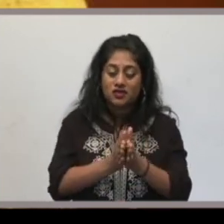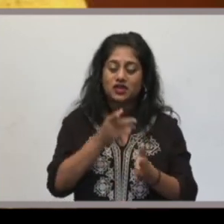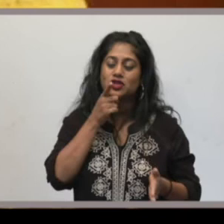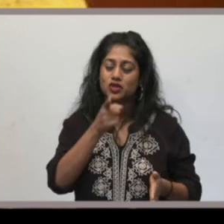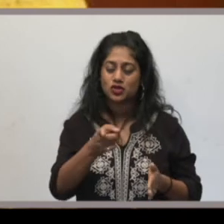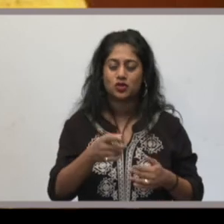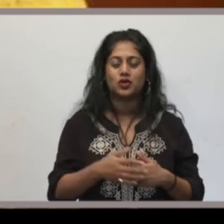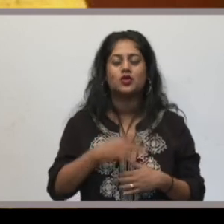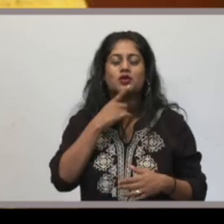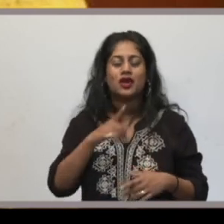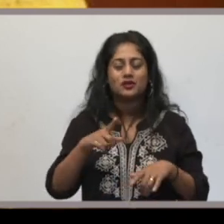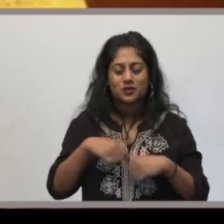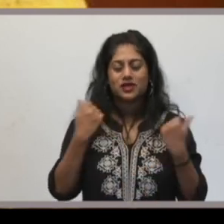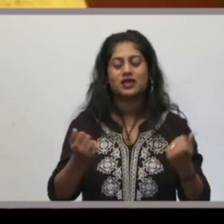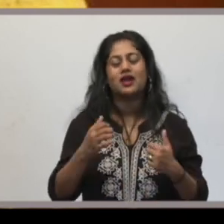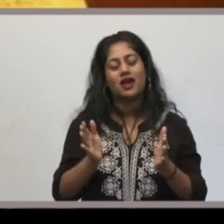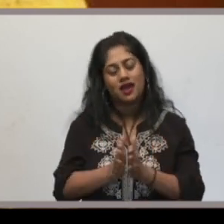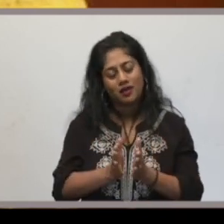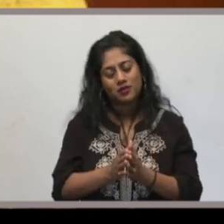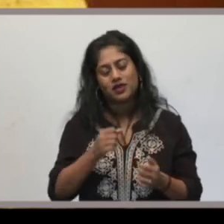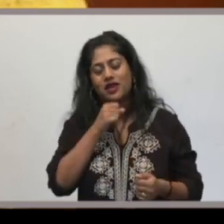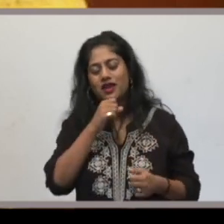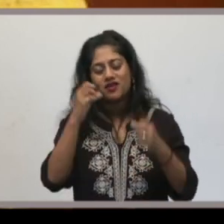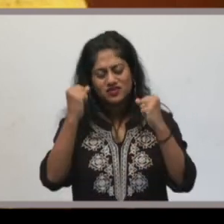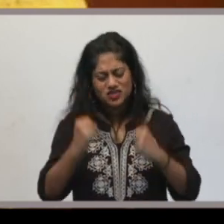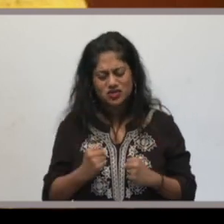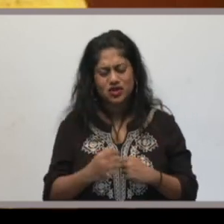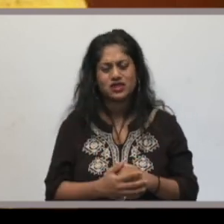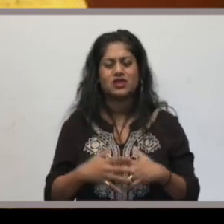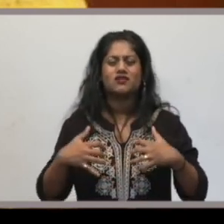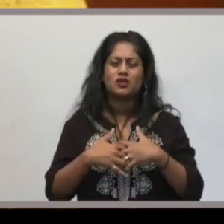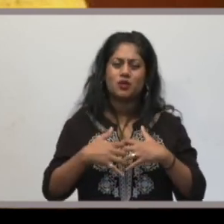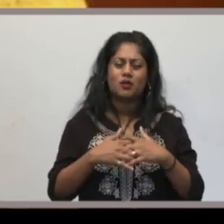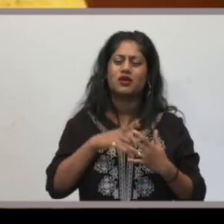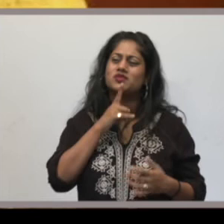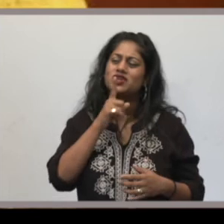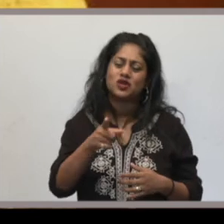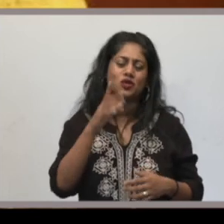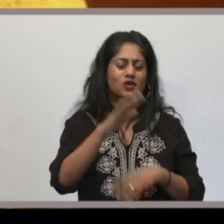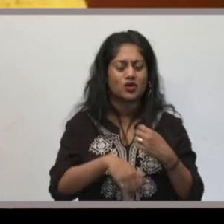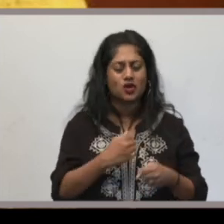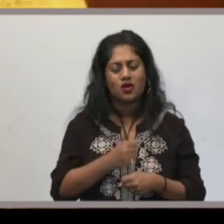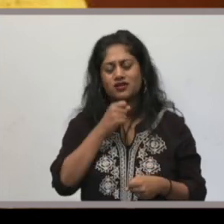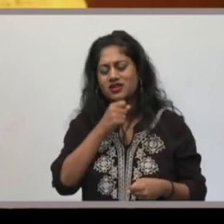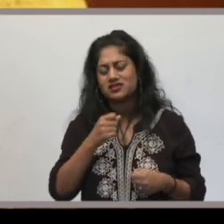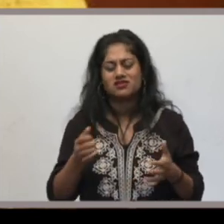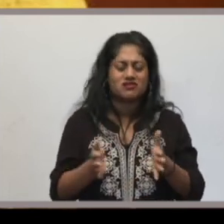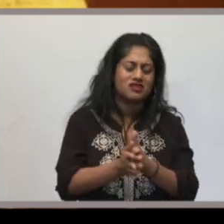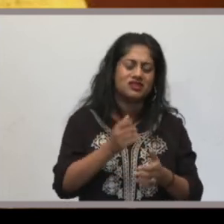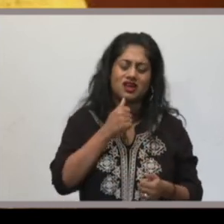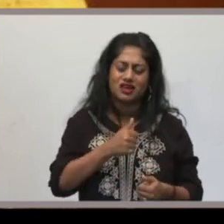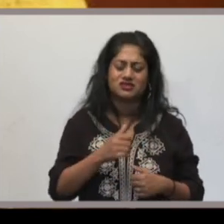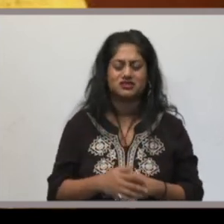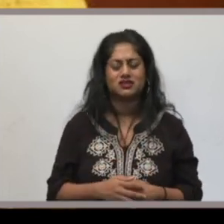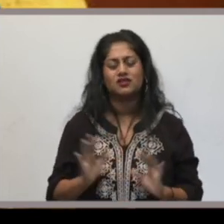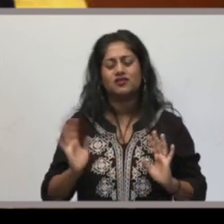who are mourning. Lord, and I pray right now in Jesus' name that your presence will be their portion. Rule and reign in